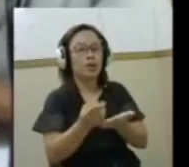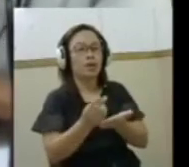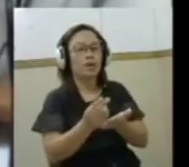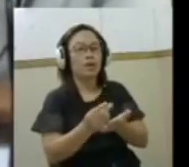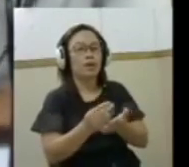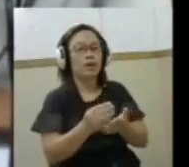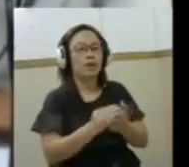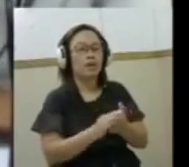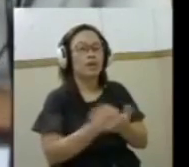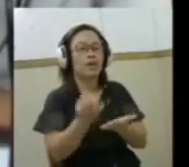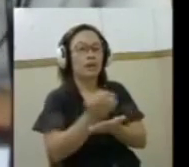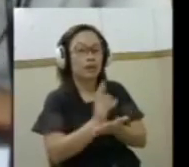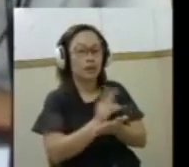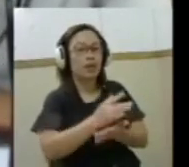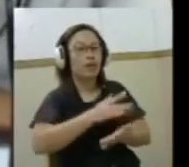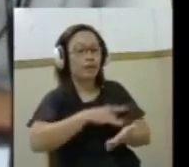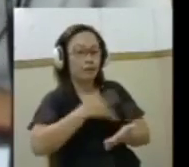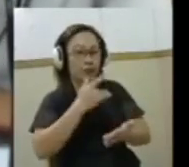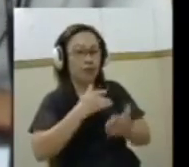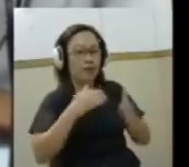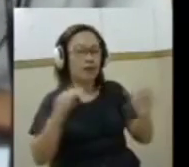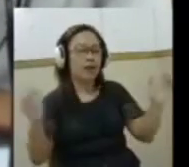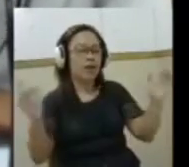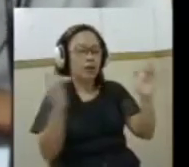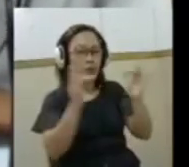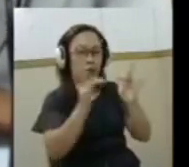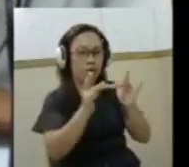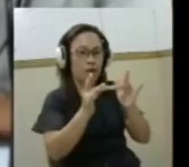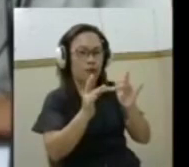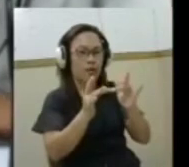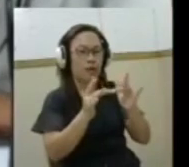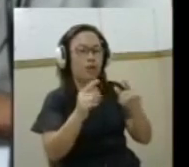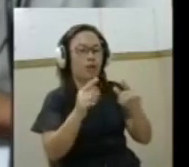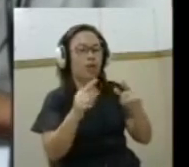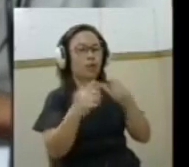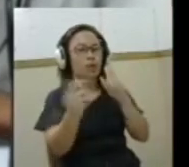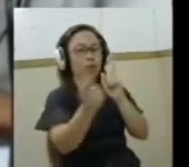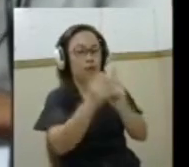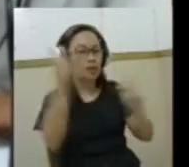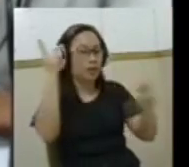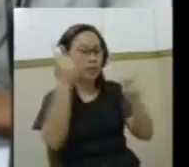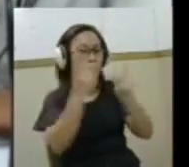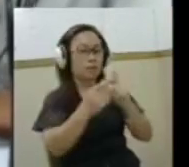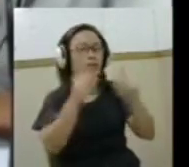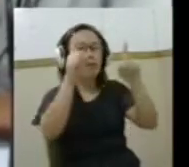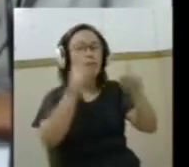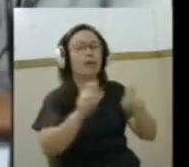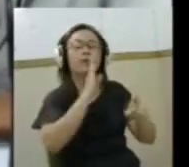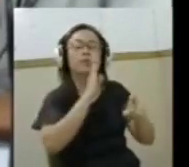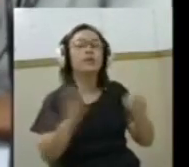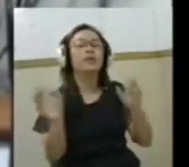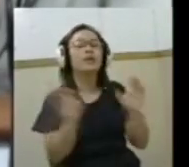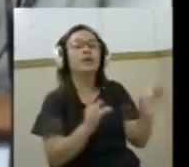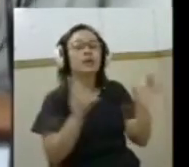learnings. So research would fill in the gap of unknown to meet the purpose of why research must be done. That's right,